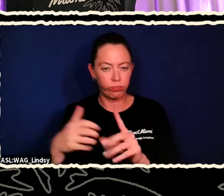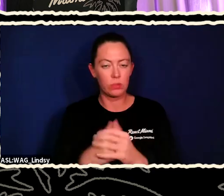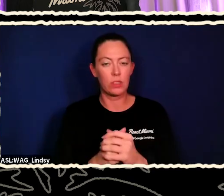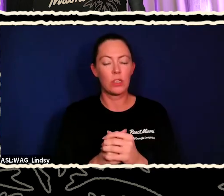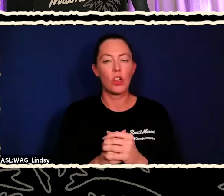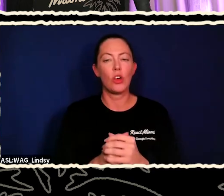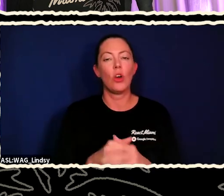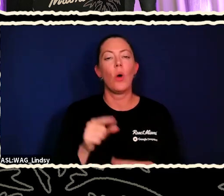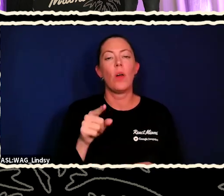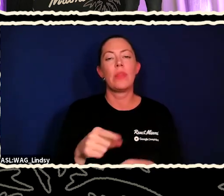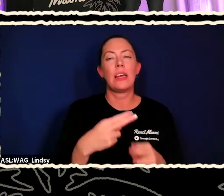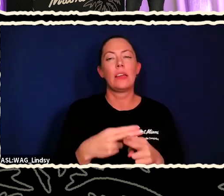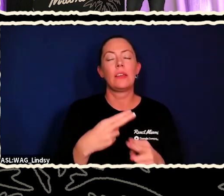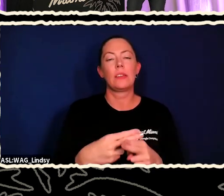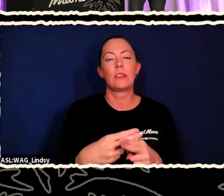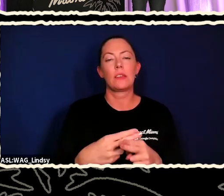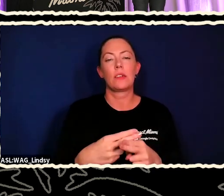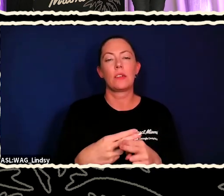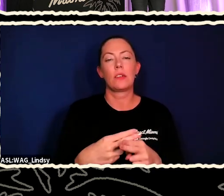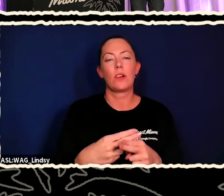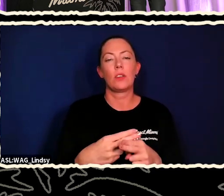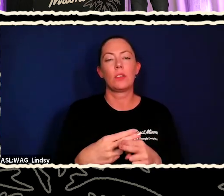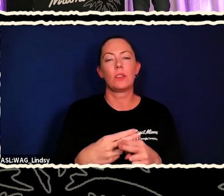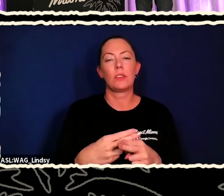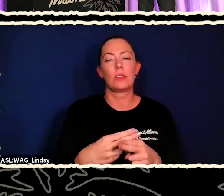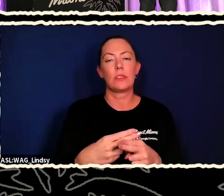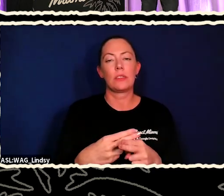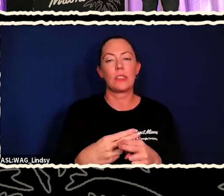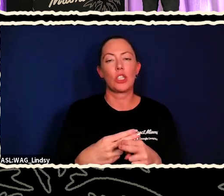called 2/. If you